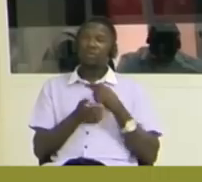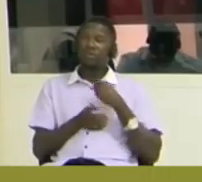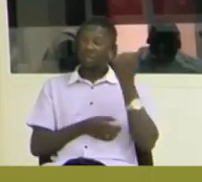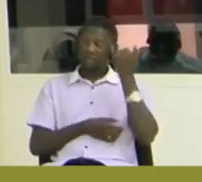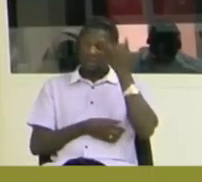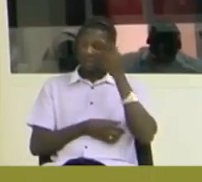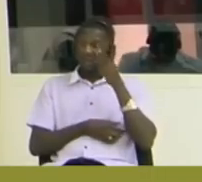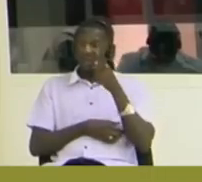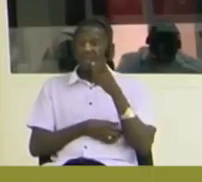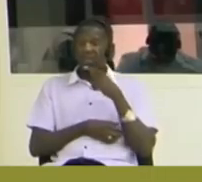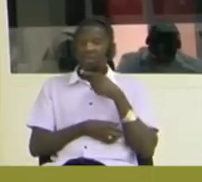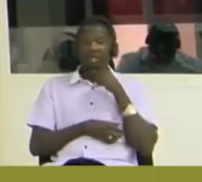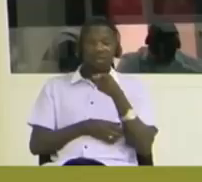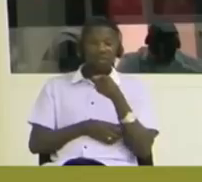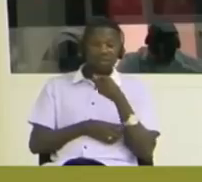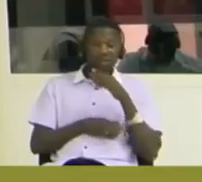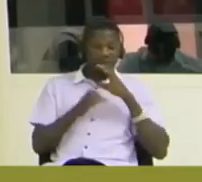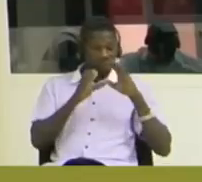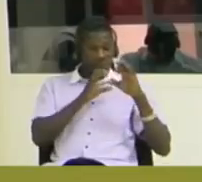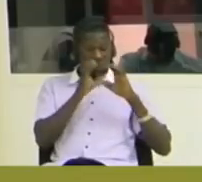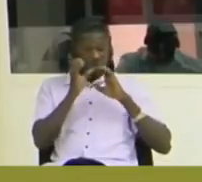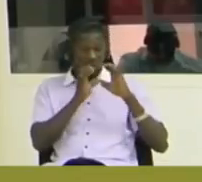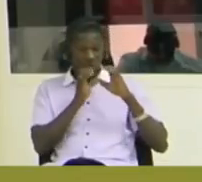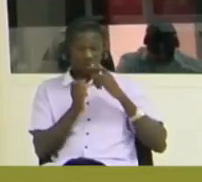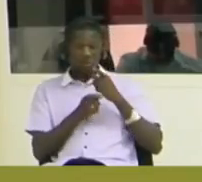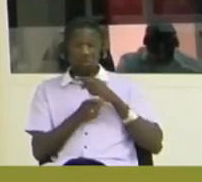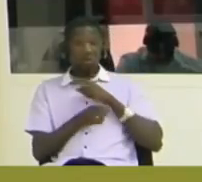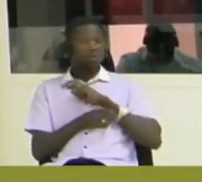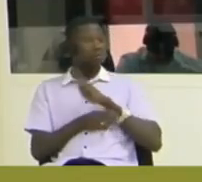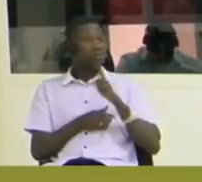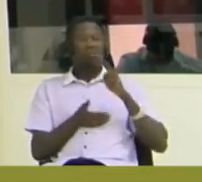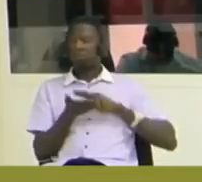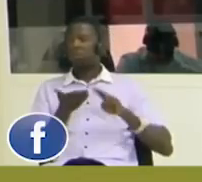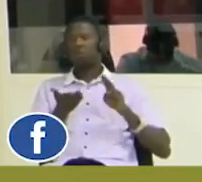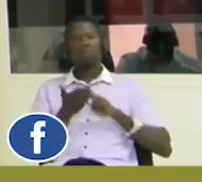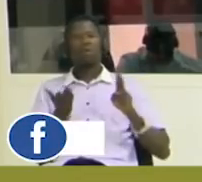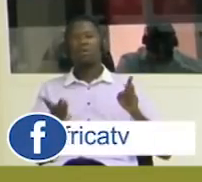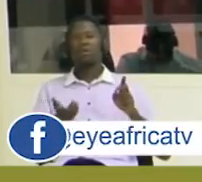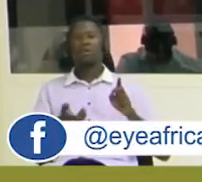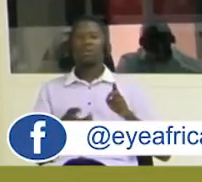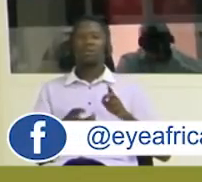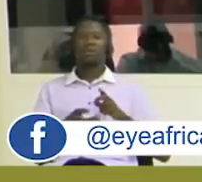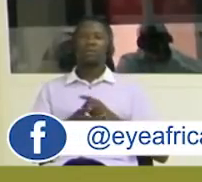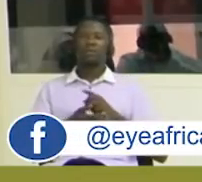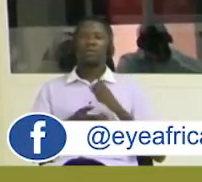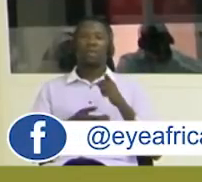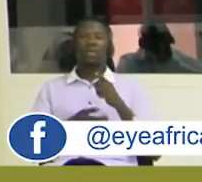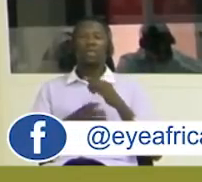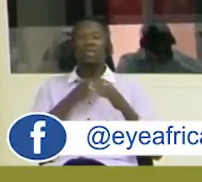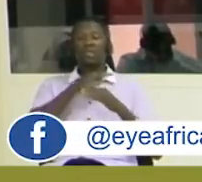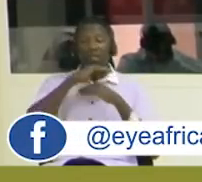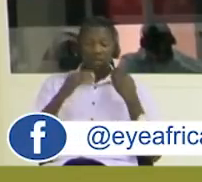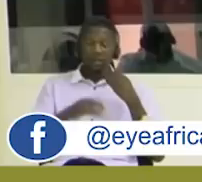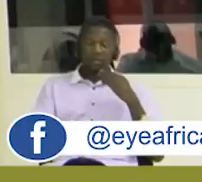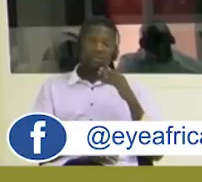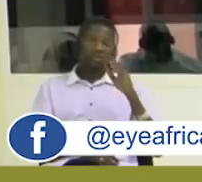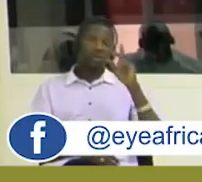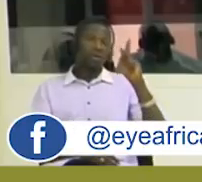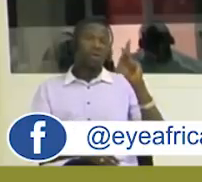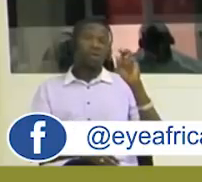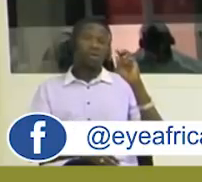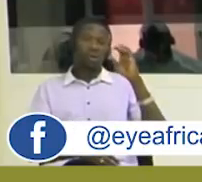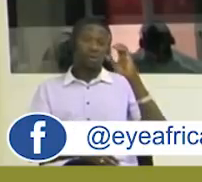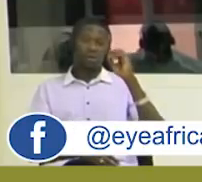this consultation was so abnormal that the killing of Usman Koro